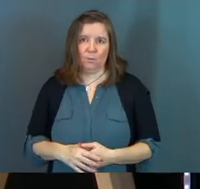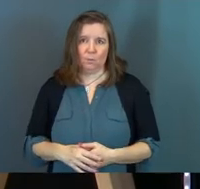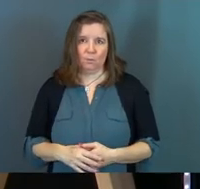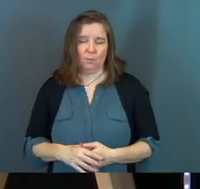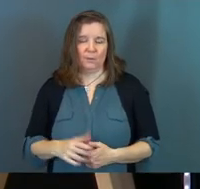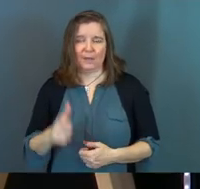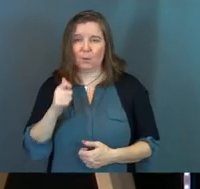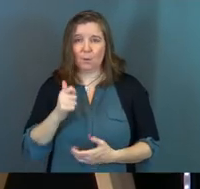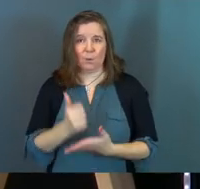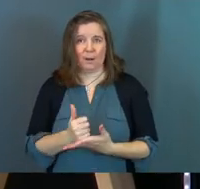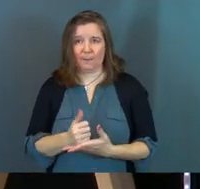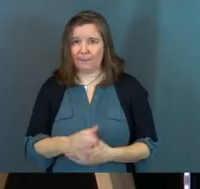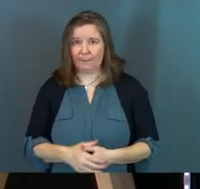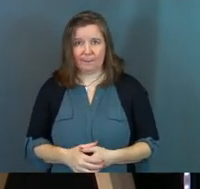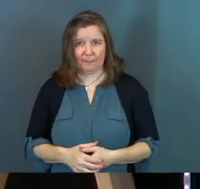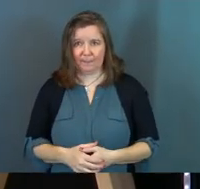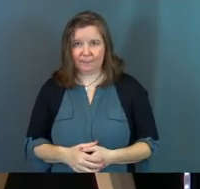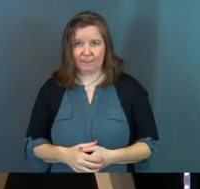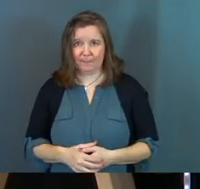That won't help.